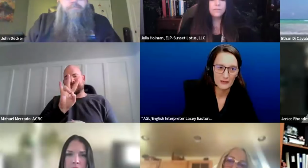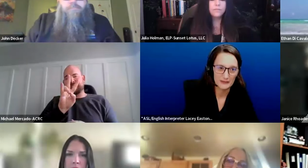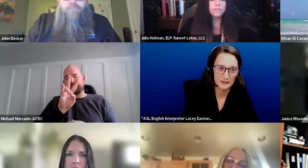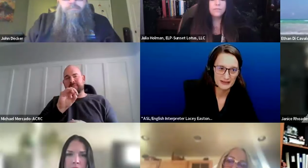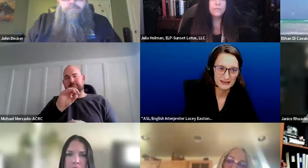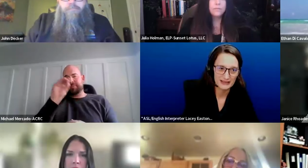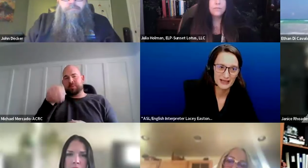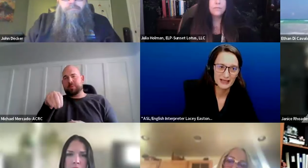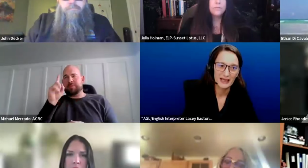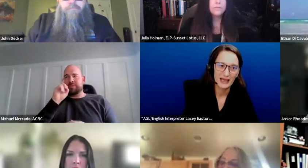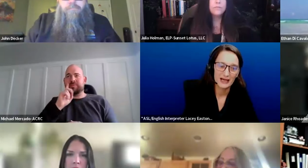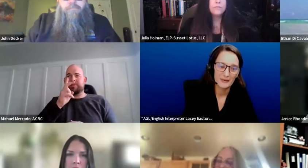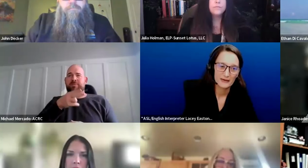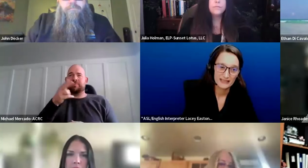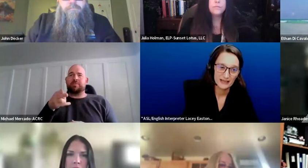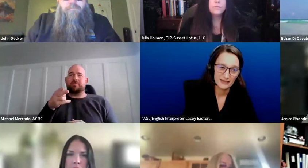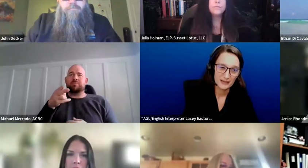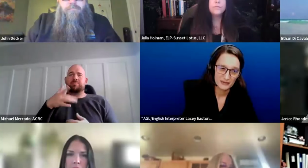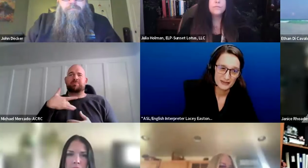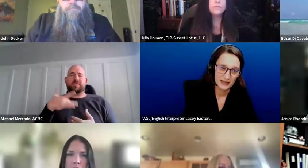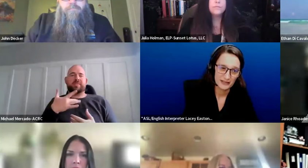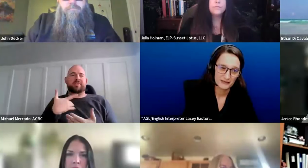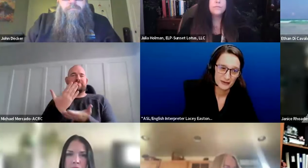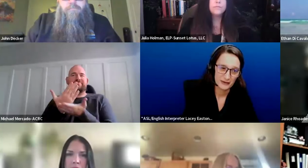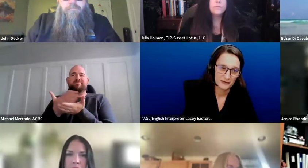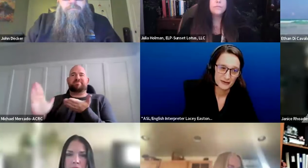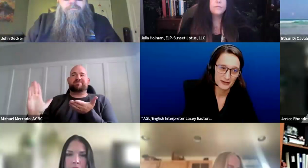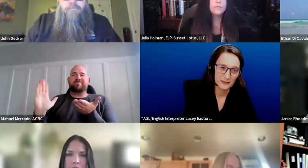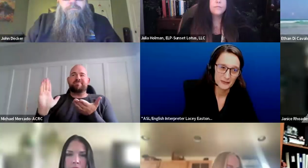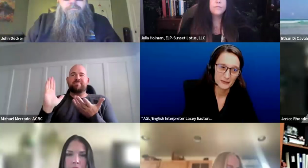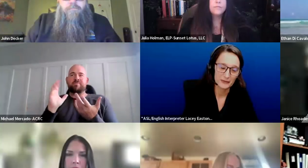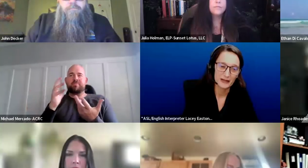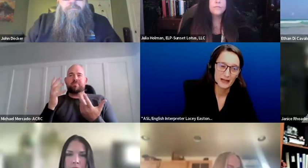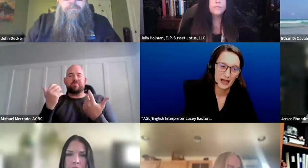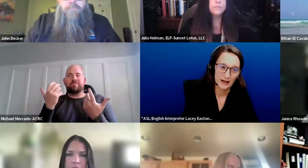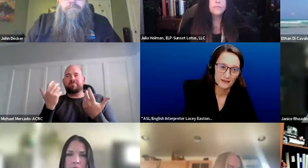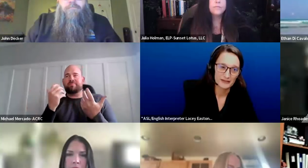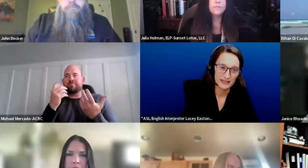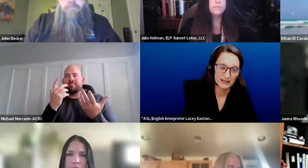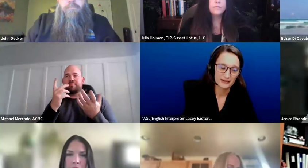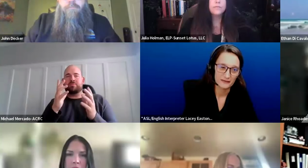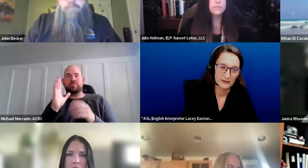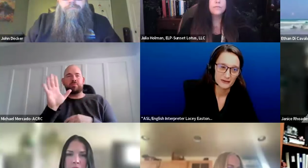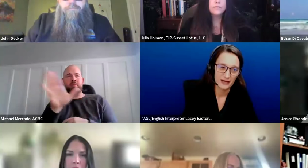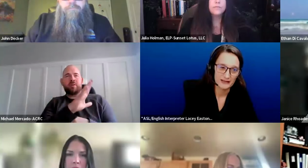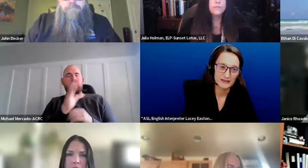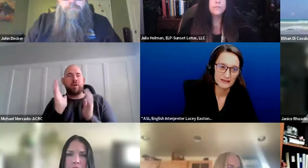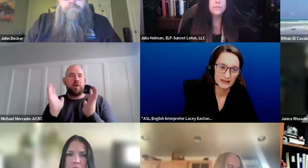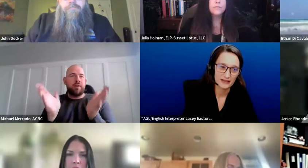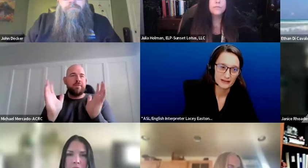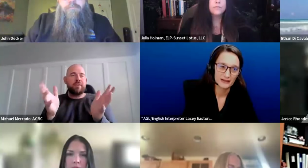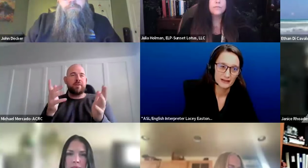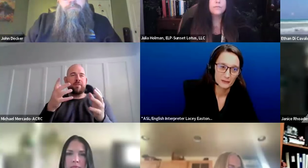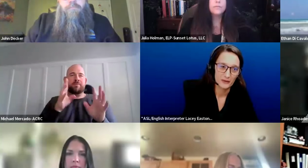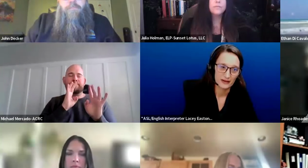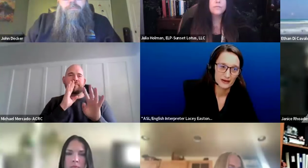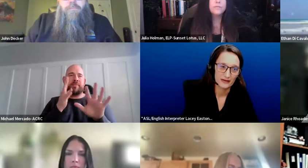the comments being said. And about 70% of deaf and hard of hearing people have stated they feel